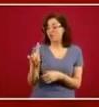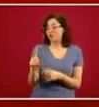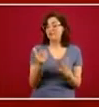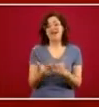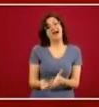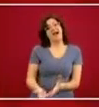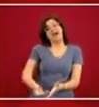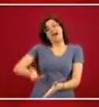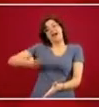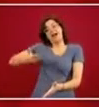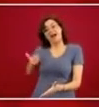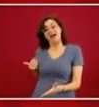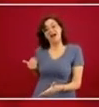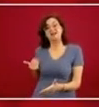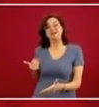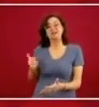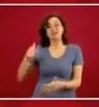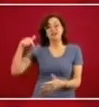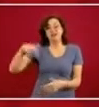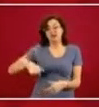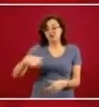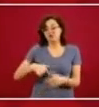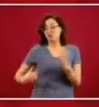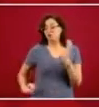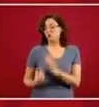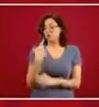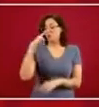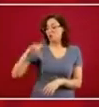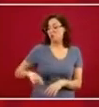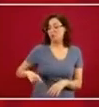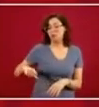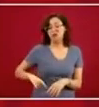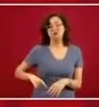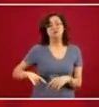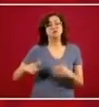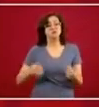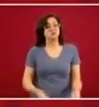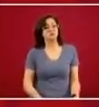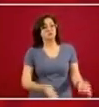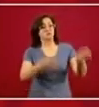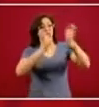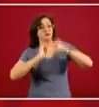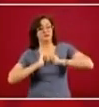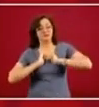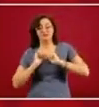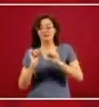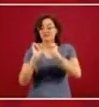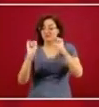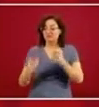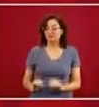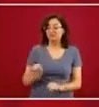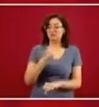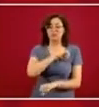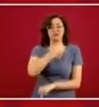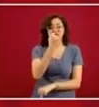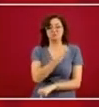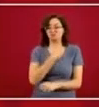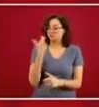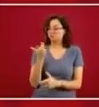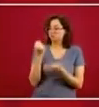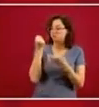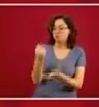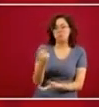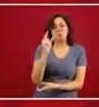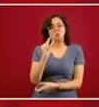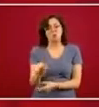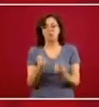saying so far is true. We do have all sorts of insufficiencies in our